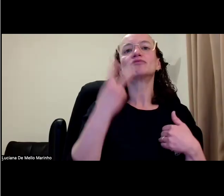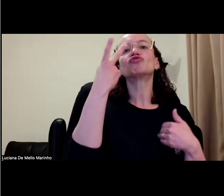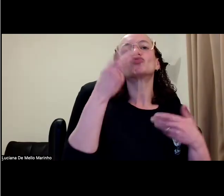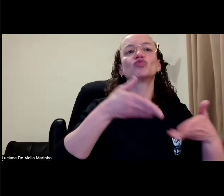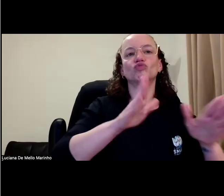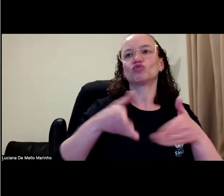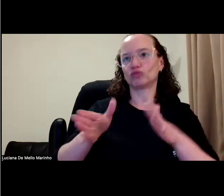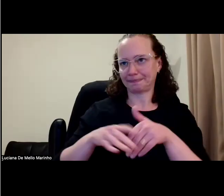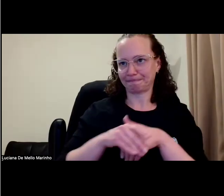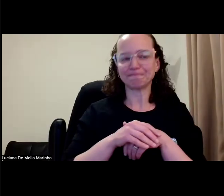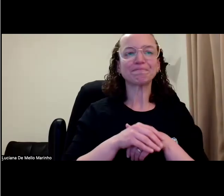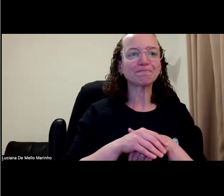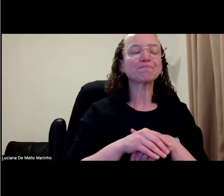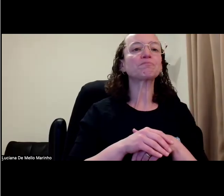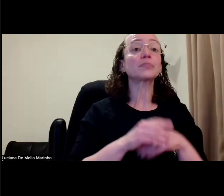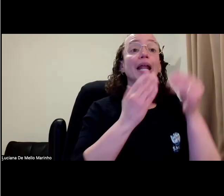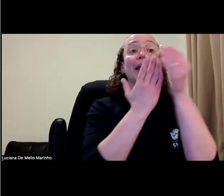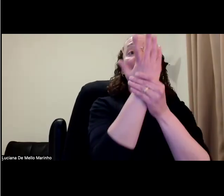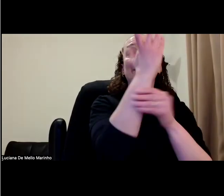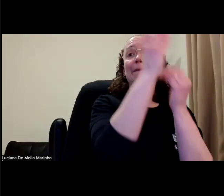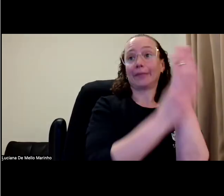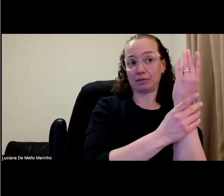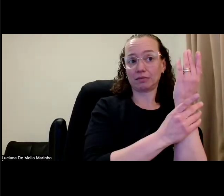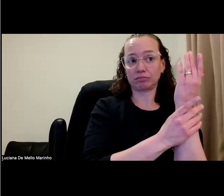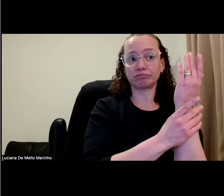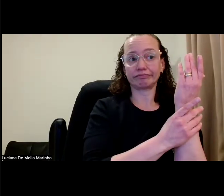Dental cleaning. We have two ways.